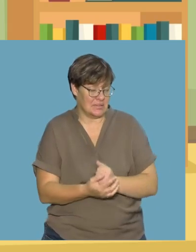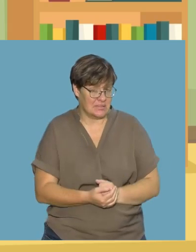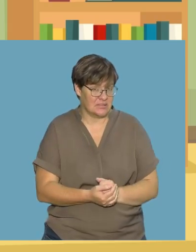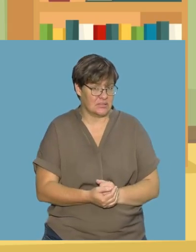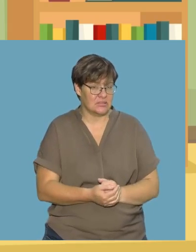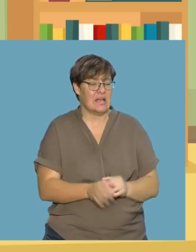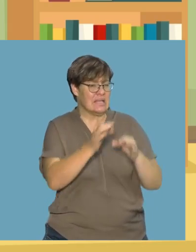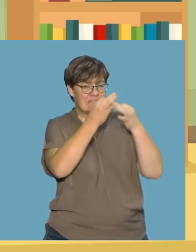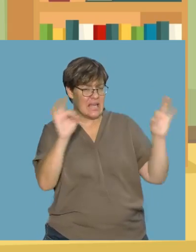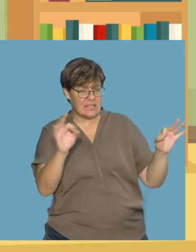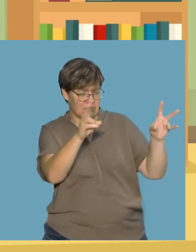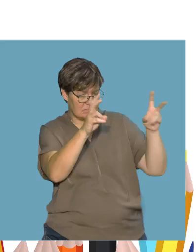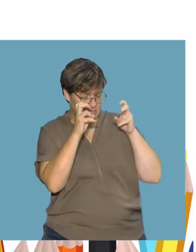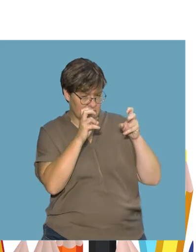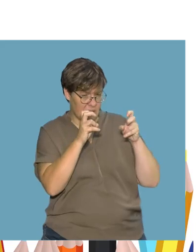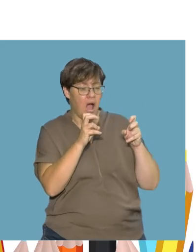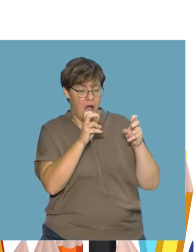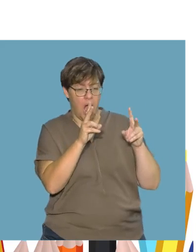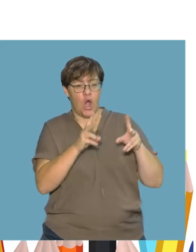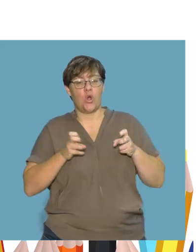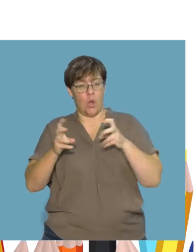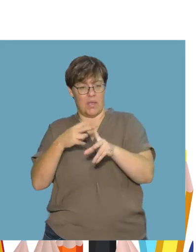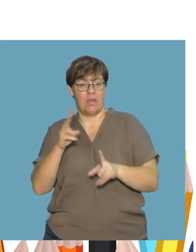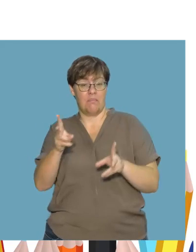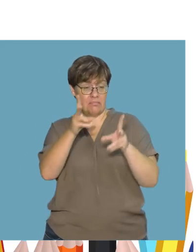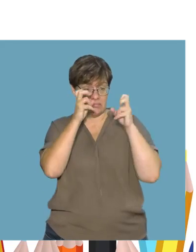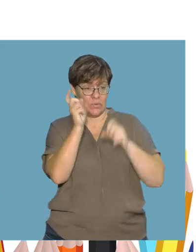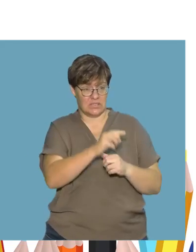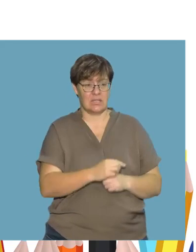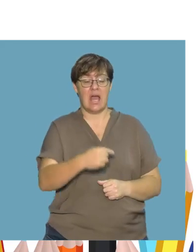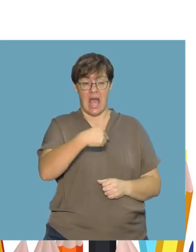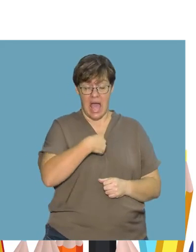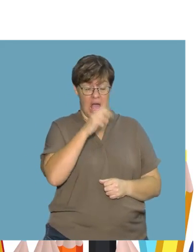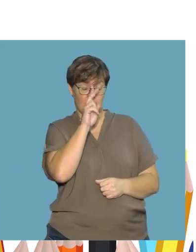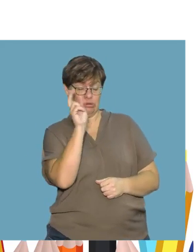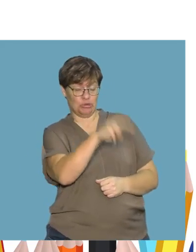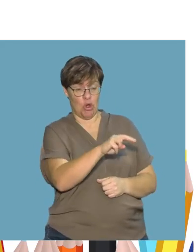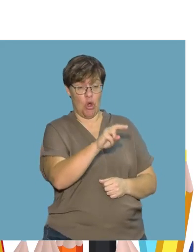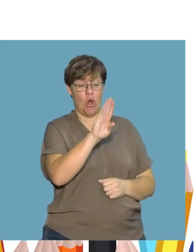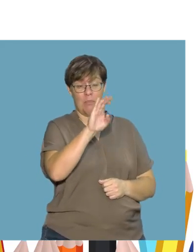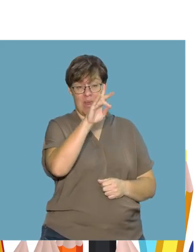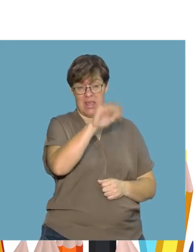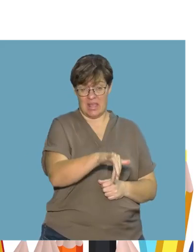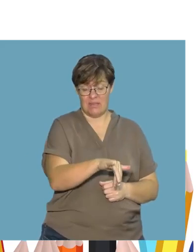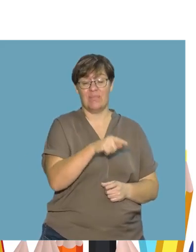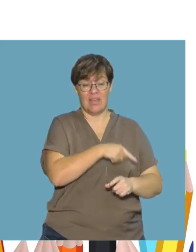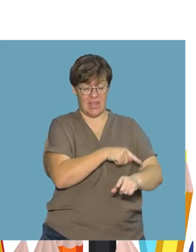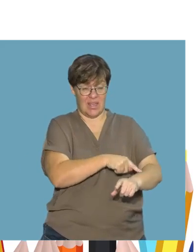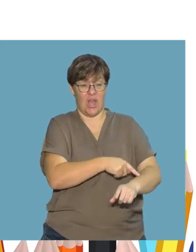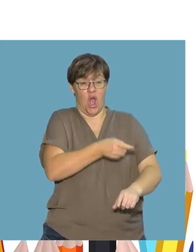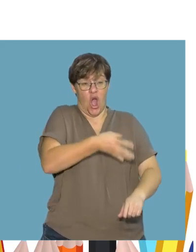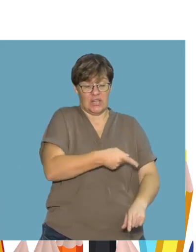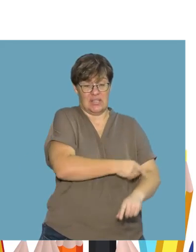you hear. I say, I saw Benny, he hurt his arm. Say that now. I